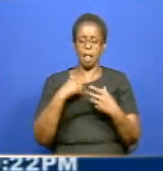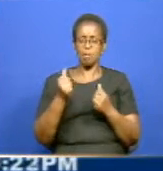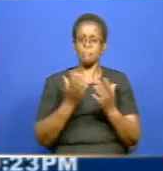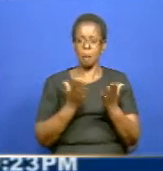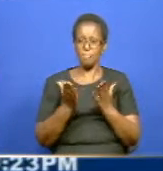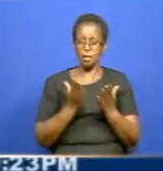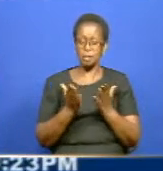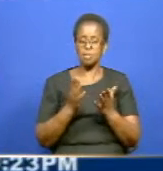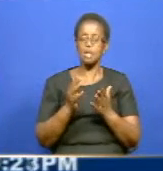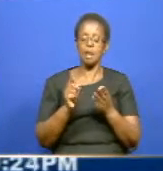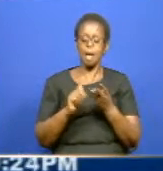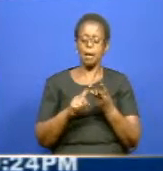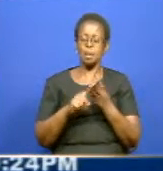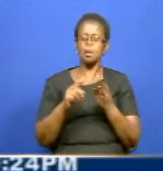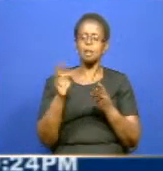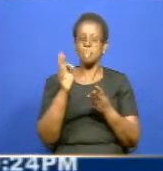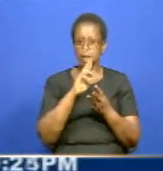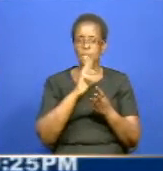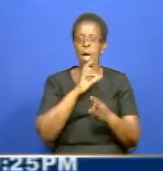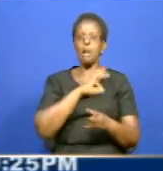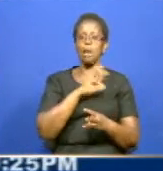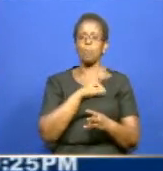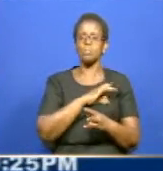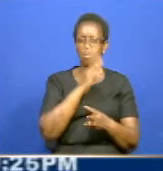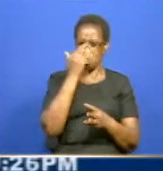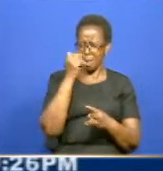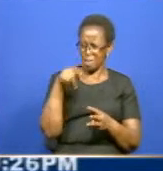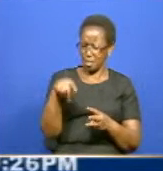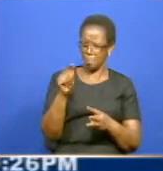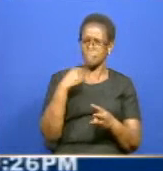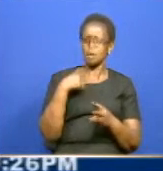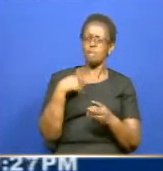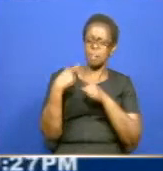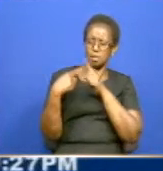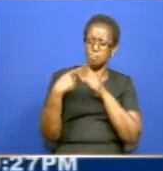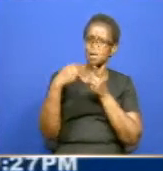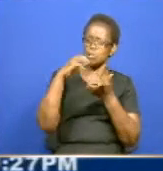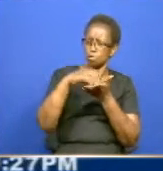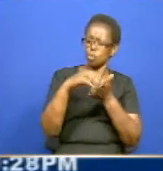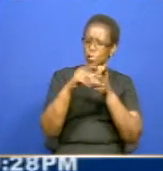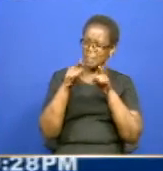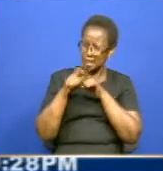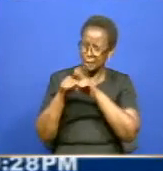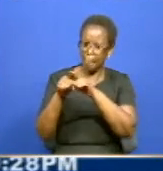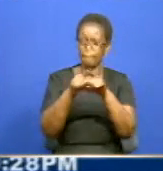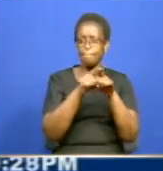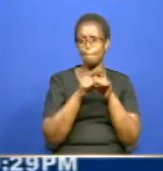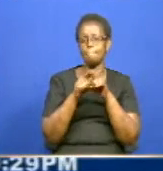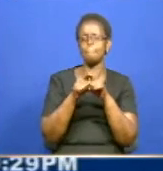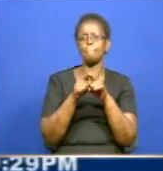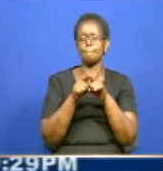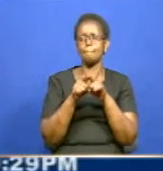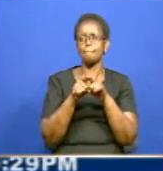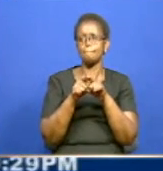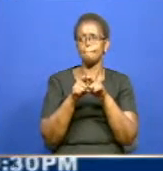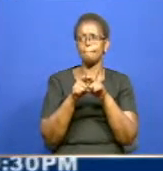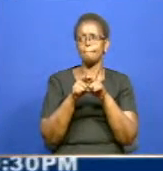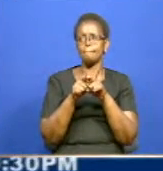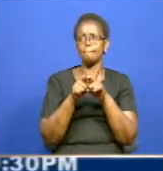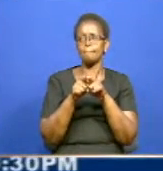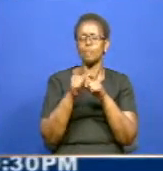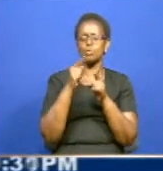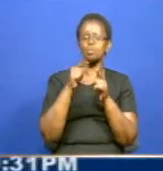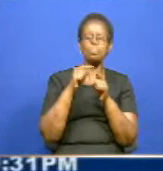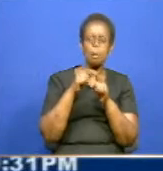and risk allowance, as they are subjected to similar circumstances that warrant payment of the same to all other